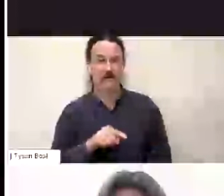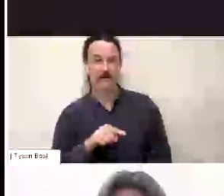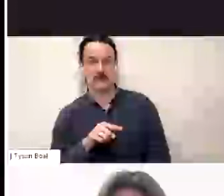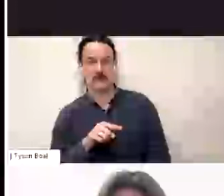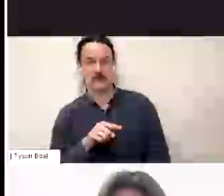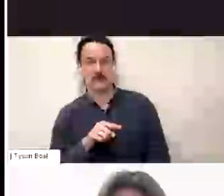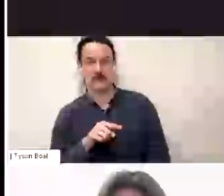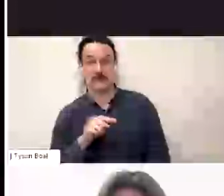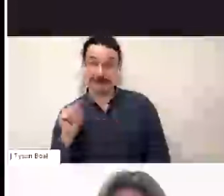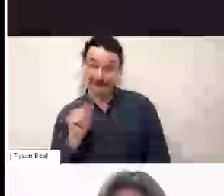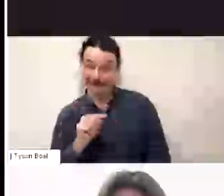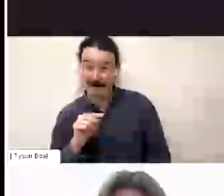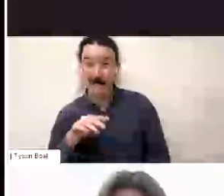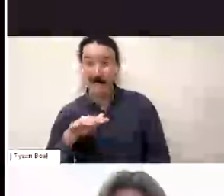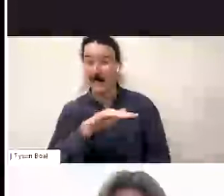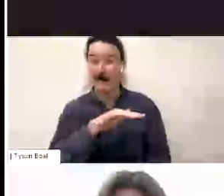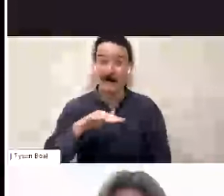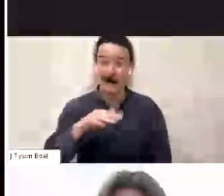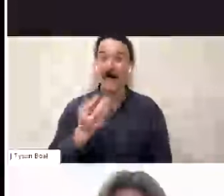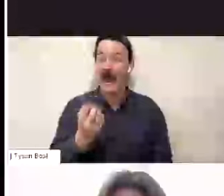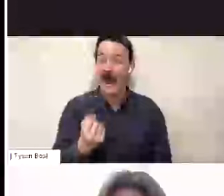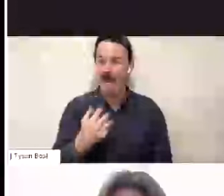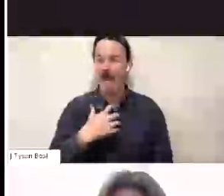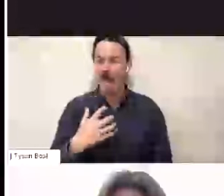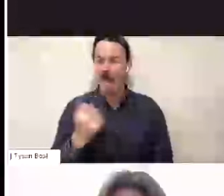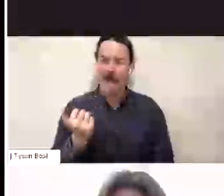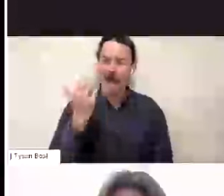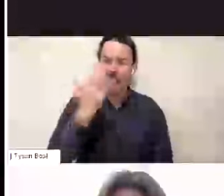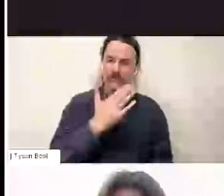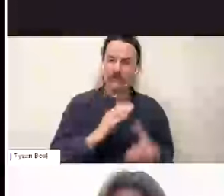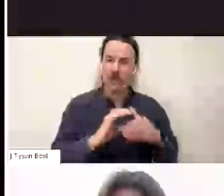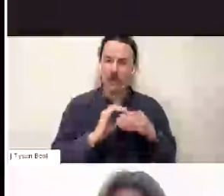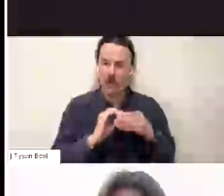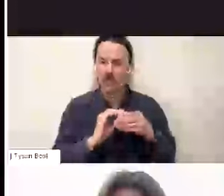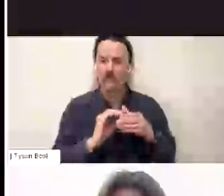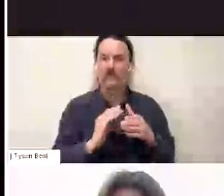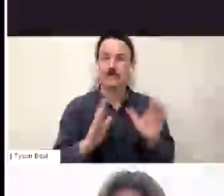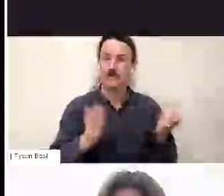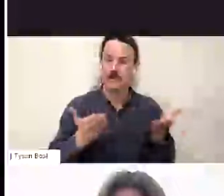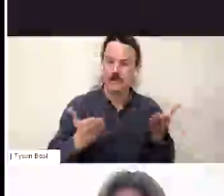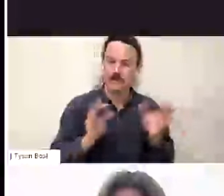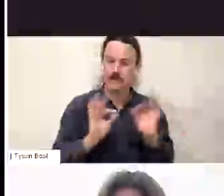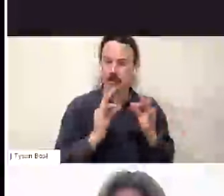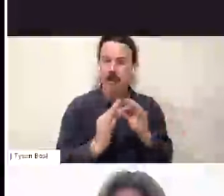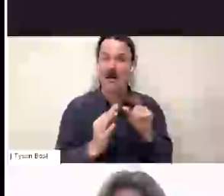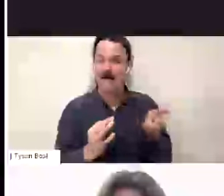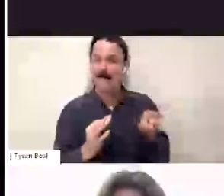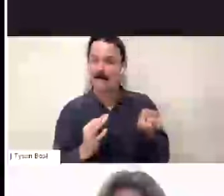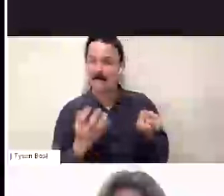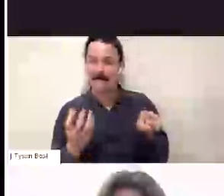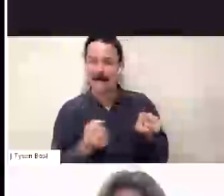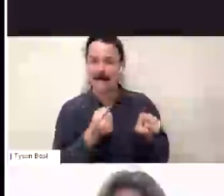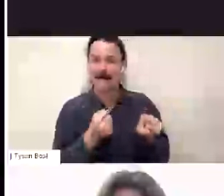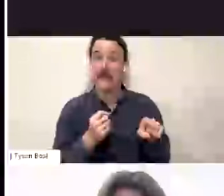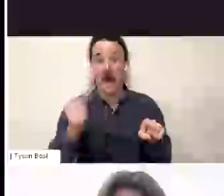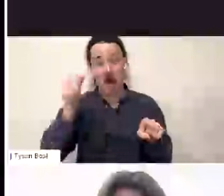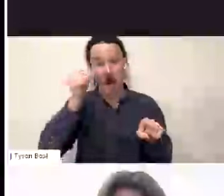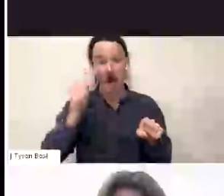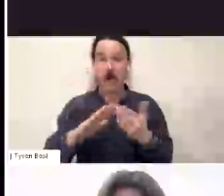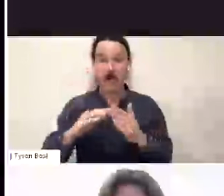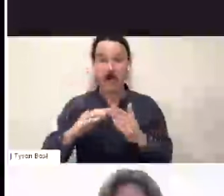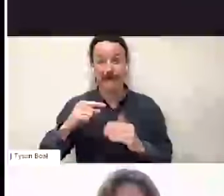terms of Aboriginal owned and operated services. That's not to say our community members aren't living in poverty out there,